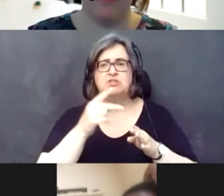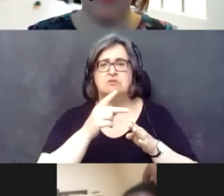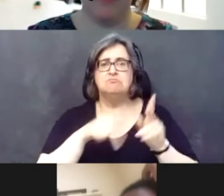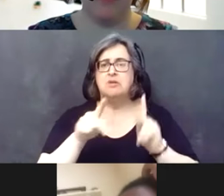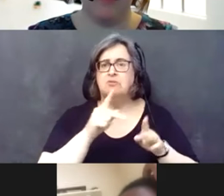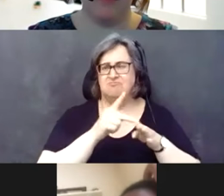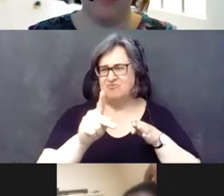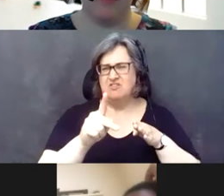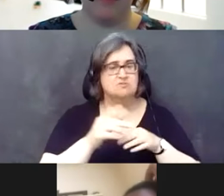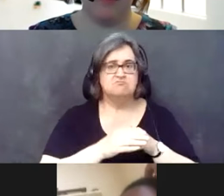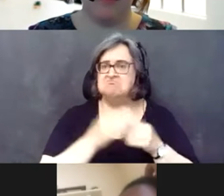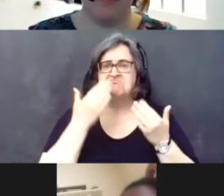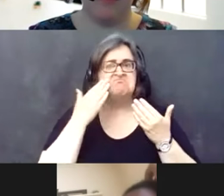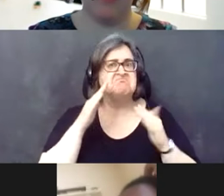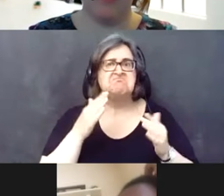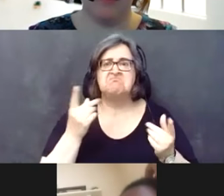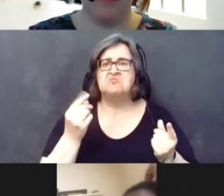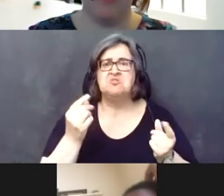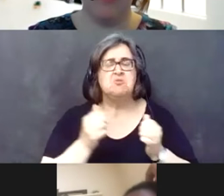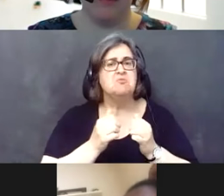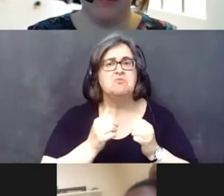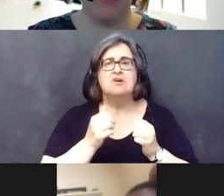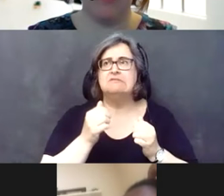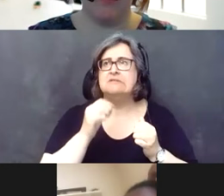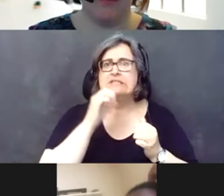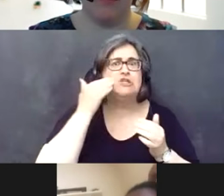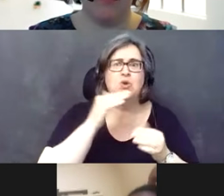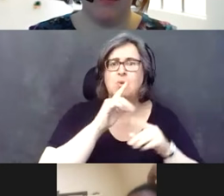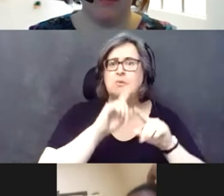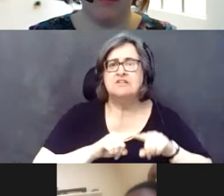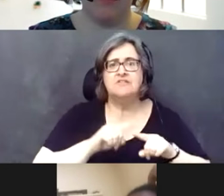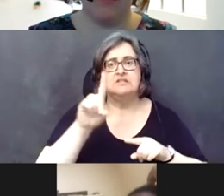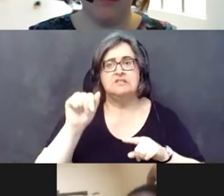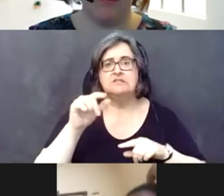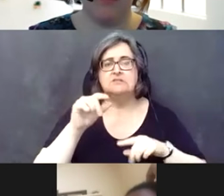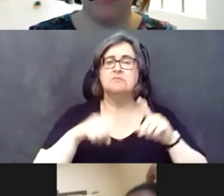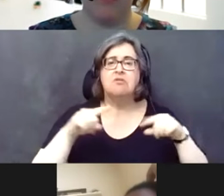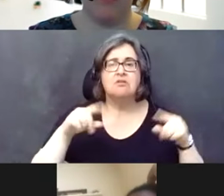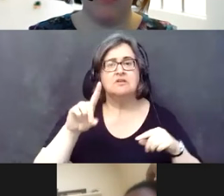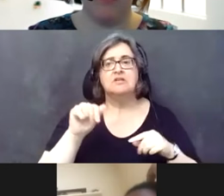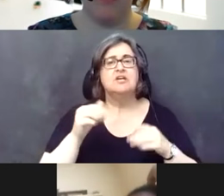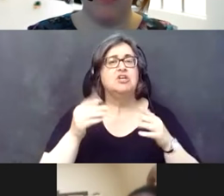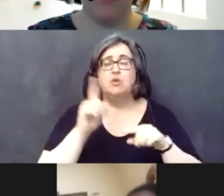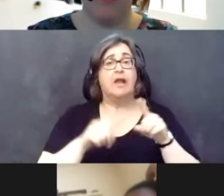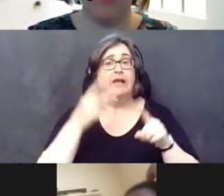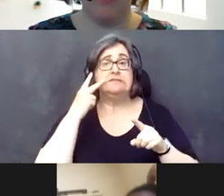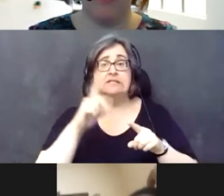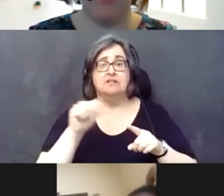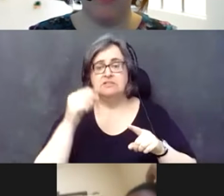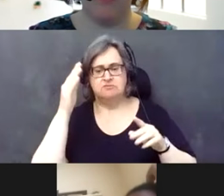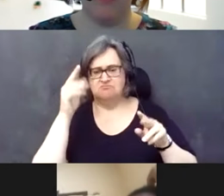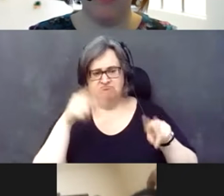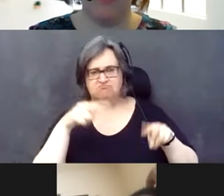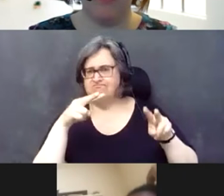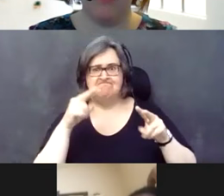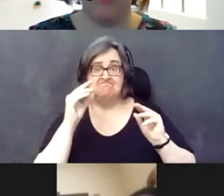aren't really familiar with certain types of disabilities, especially with disabilities that aren't as visible as others are.